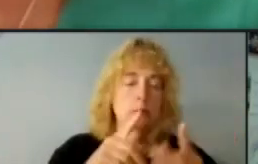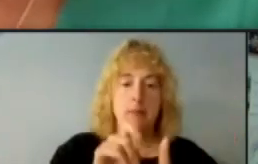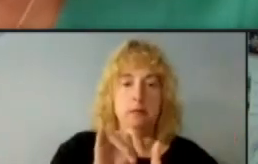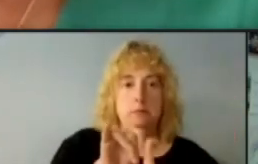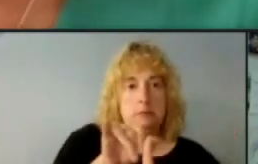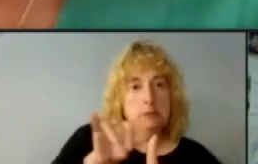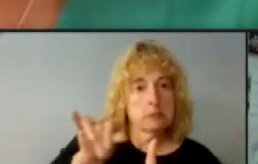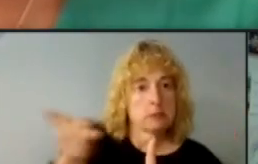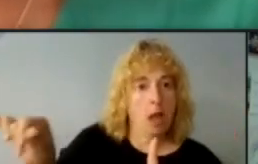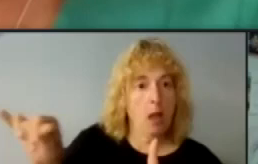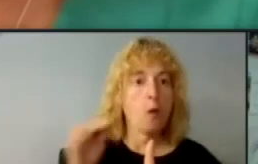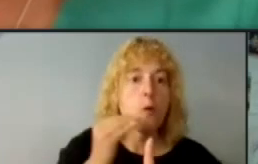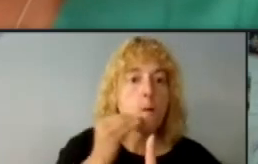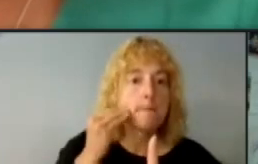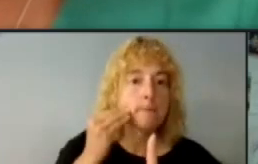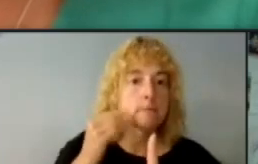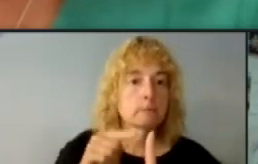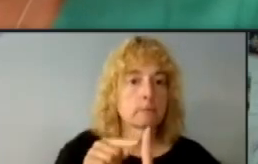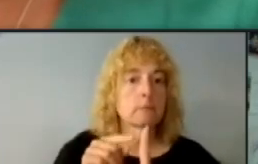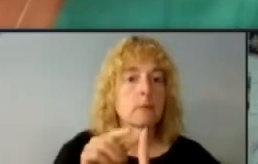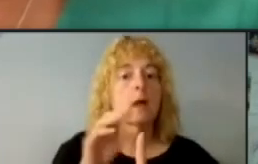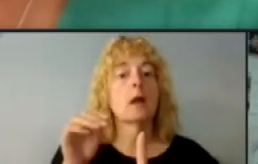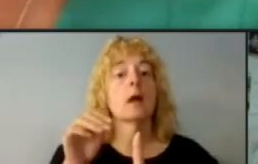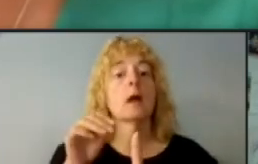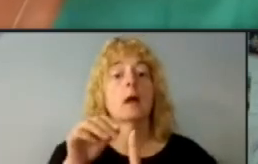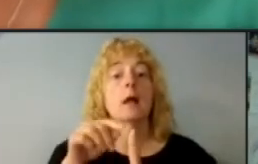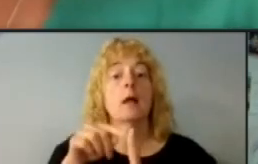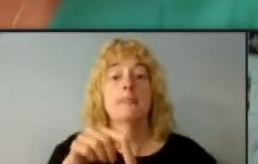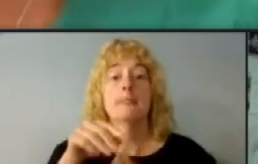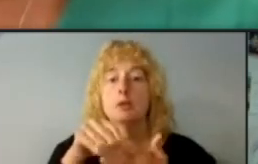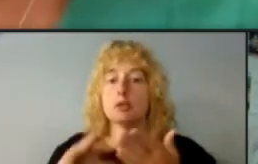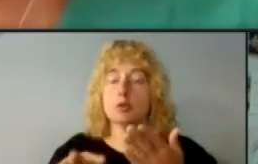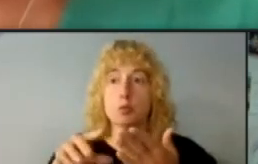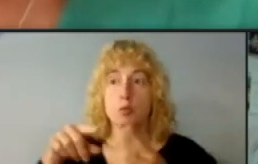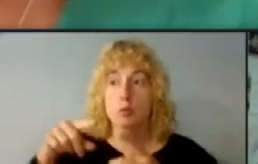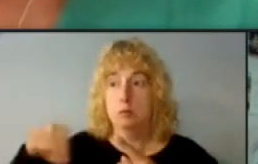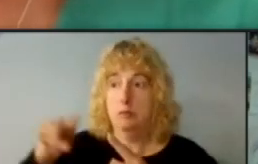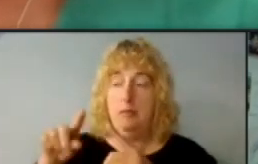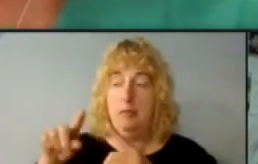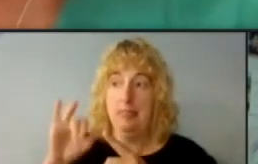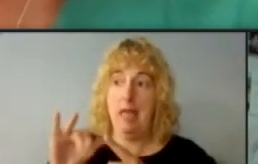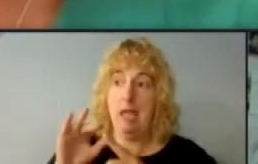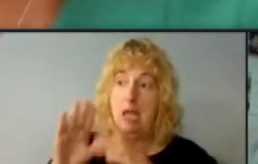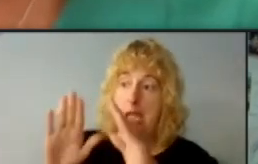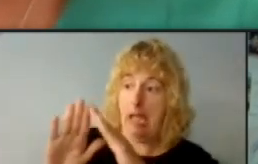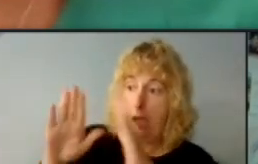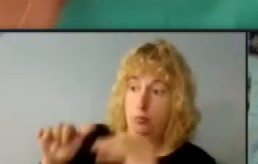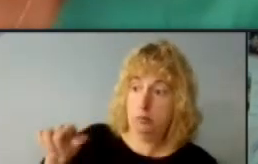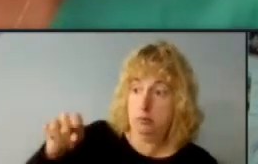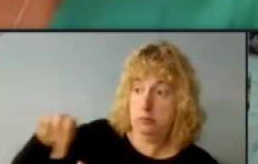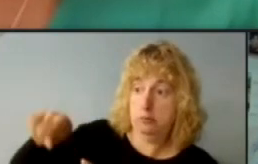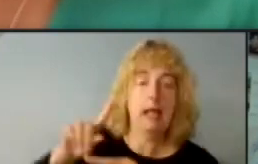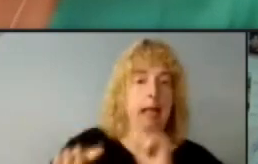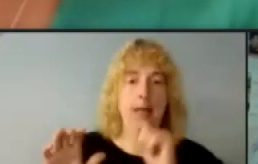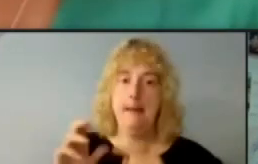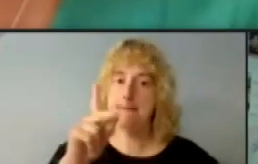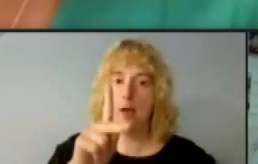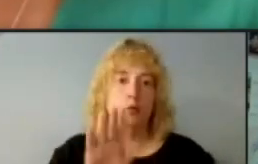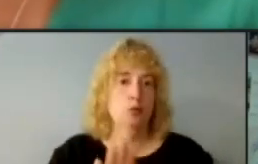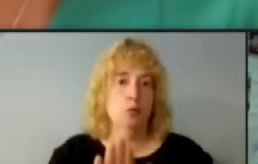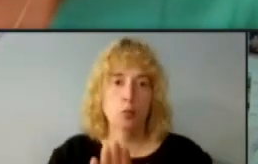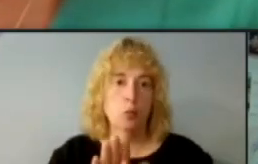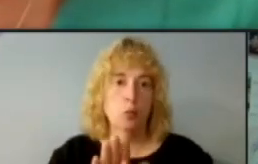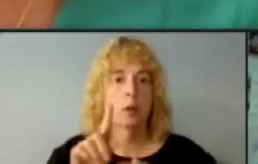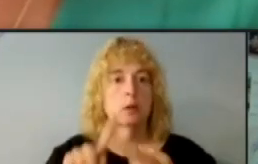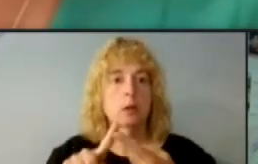home, and the student must not return to school until it's been 10 days since